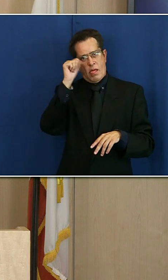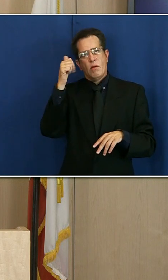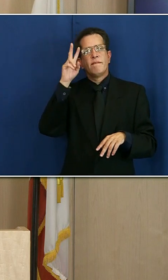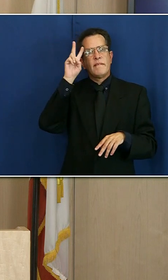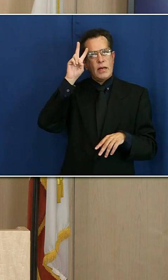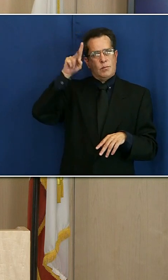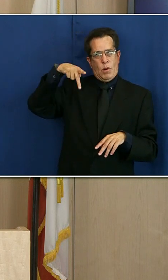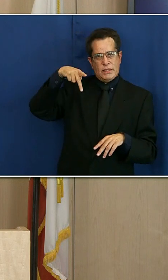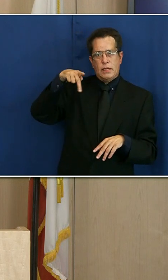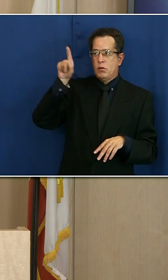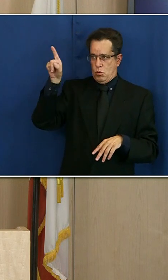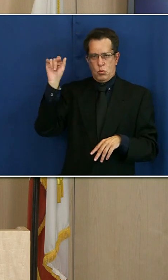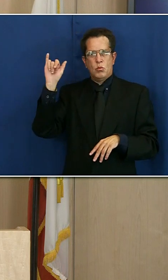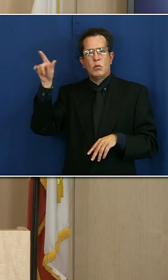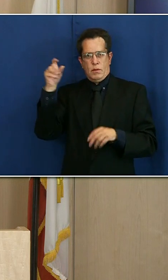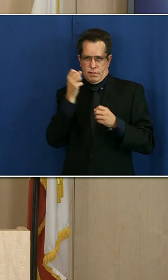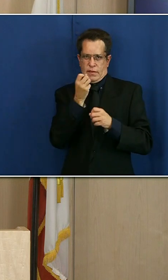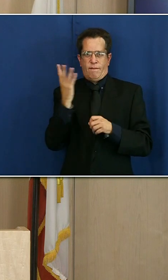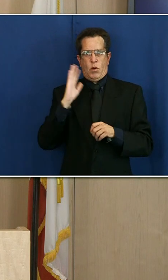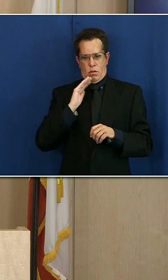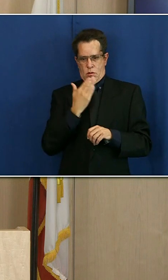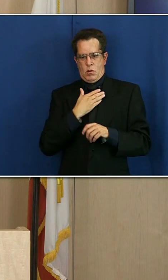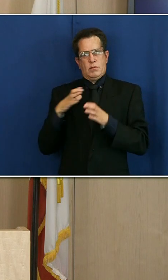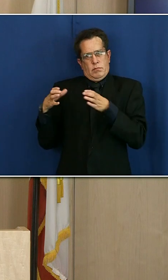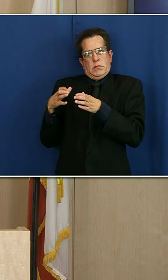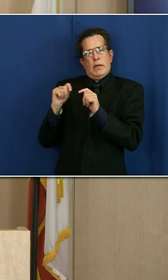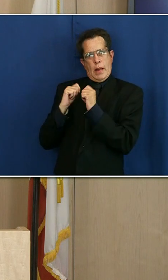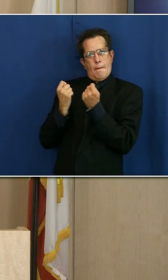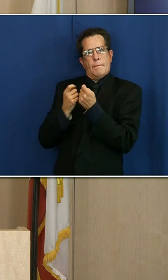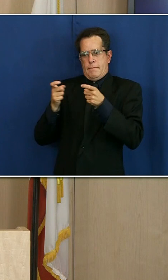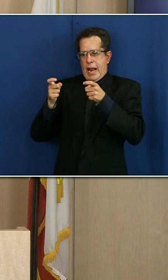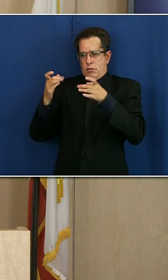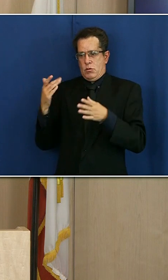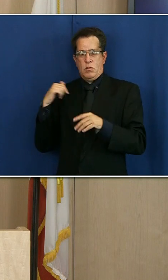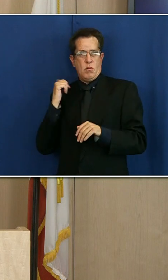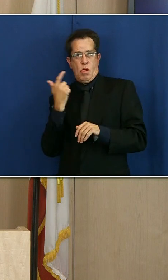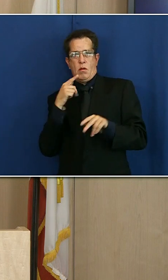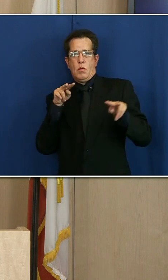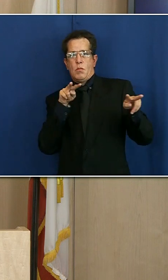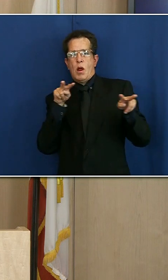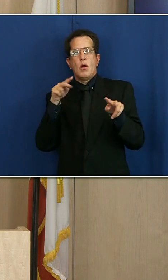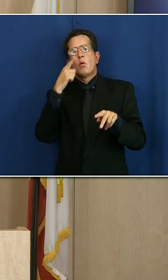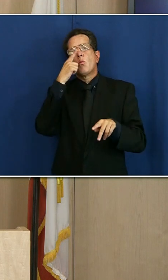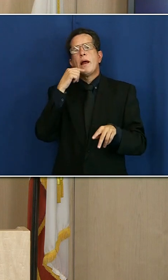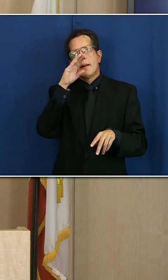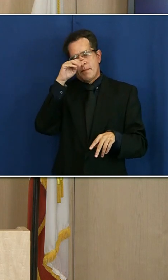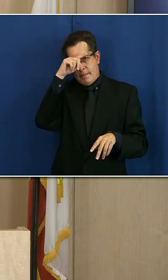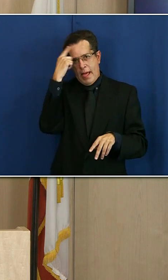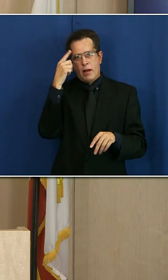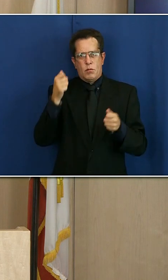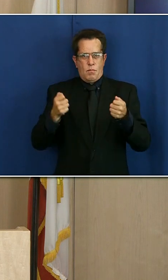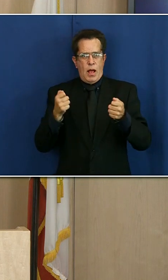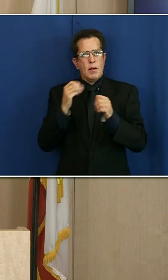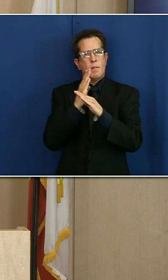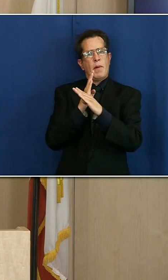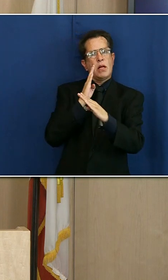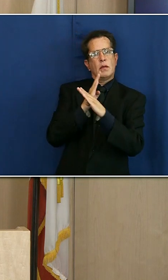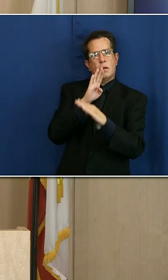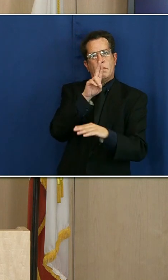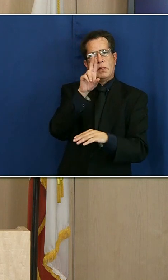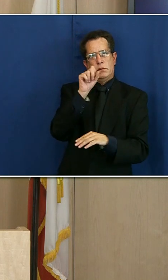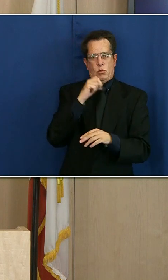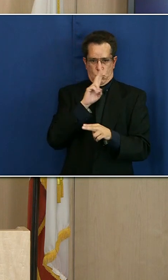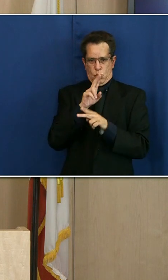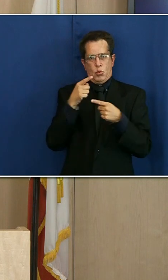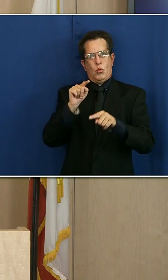president, as well as a number of our managers who've been out there in red and black shuttles. And what they're doing in those shuttles is using that